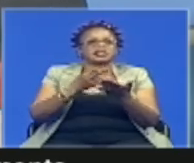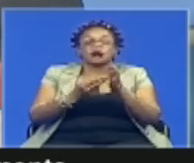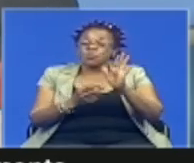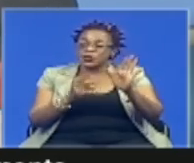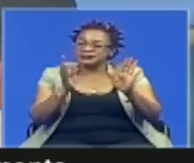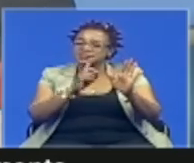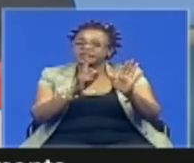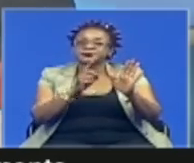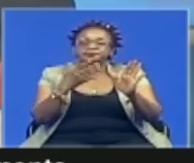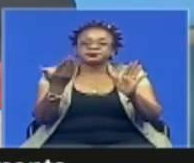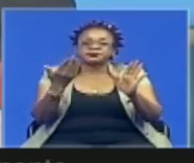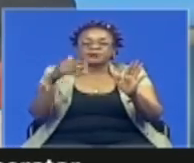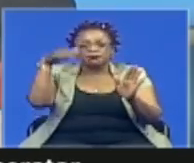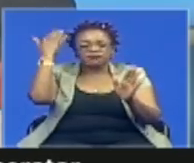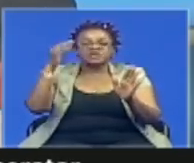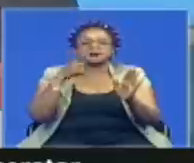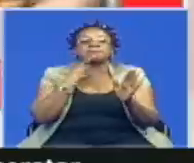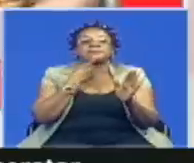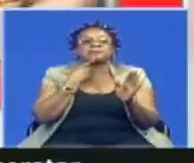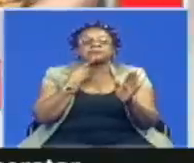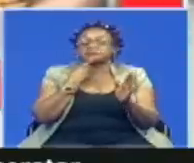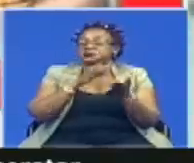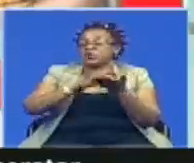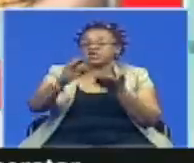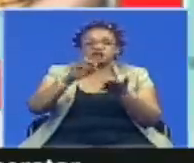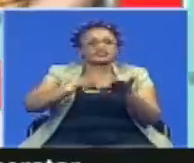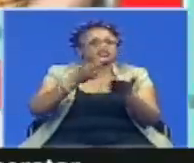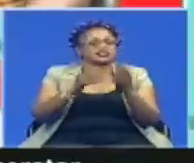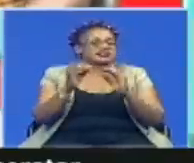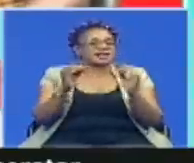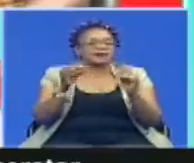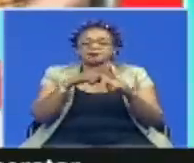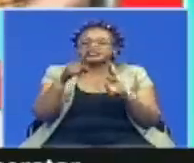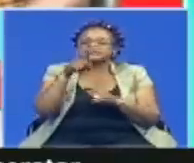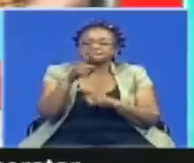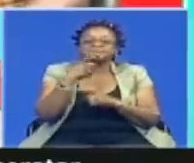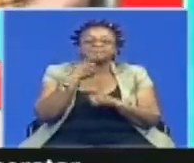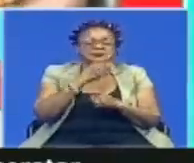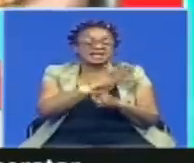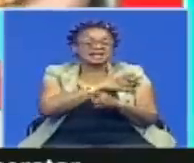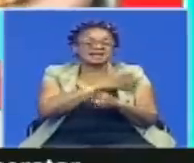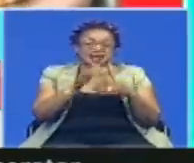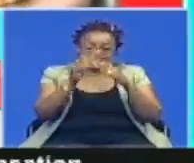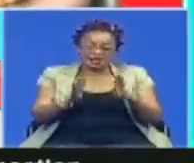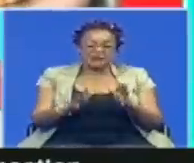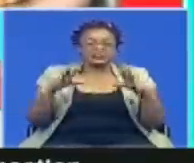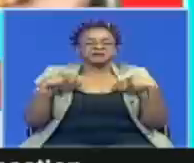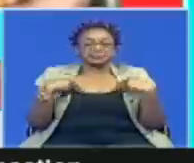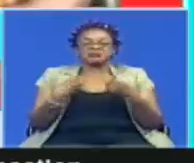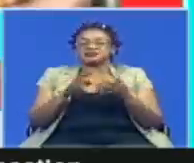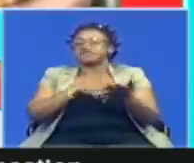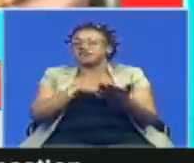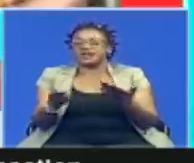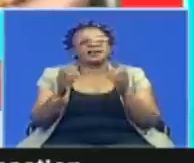Dr. Atwoli, hang on one second, please. Yeah. Prof. Kagwanja says that the problem is not allocation of resources, or he didn't talk to that, but he says that NASA leaders will not accept defeat and have never accepted